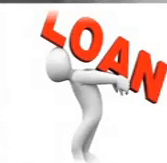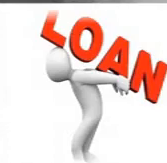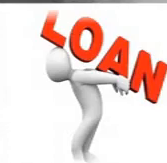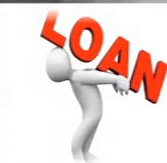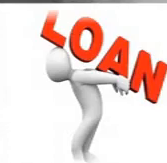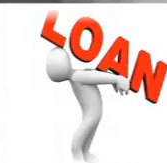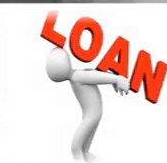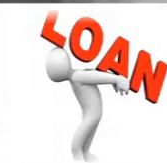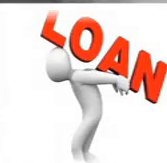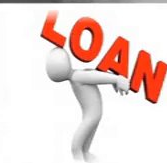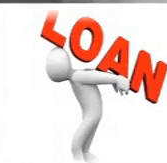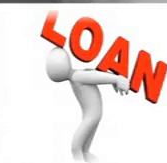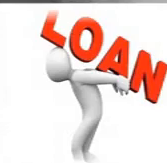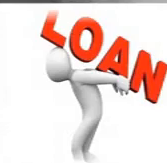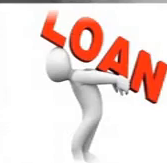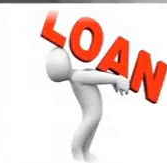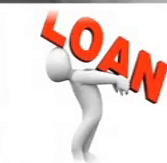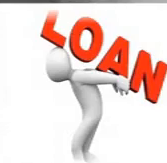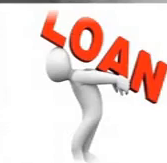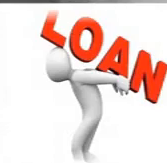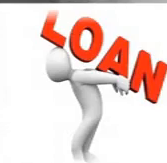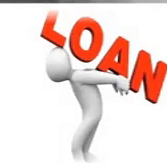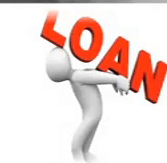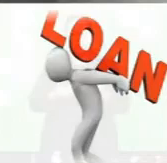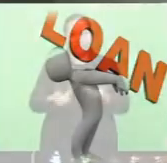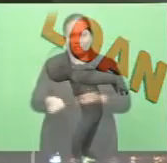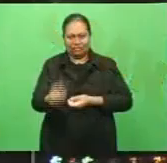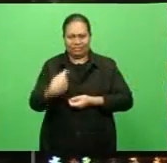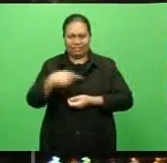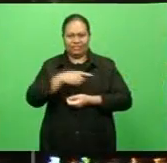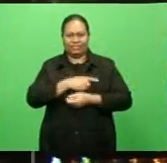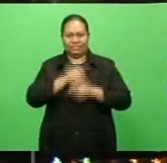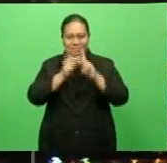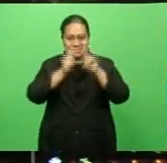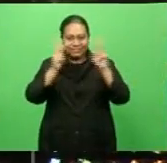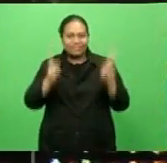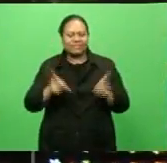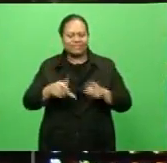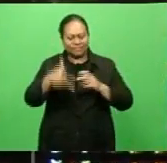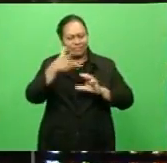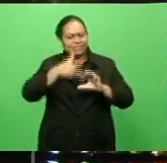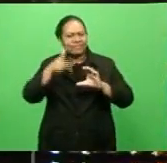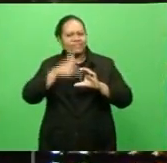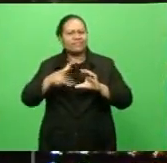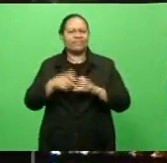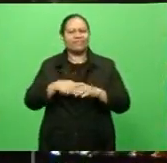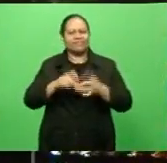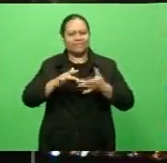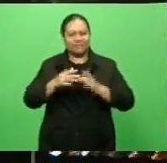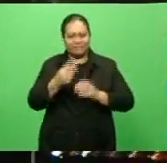our FBC website to answer. Send us newsworthy pictures and videos on email